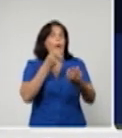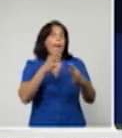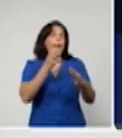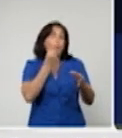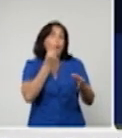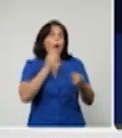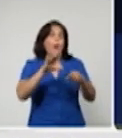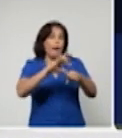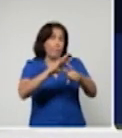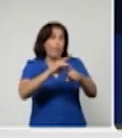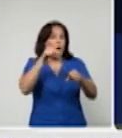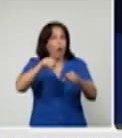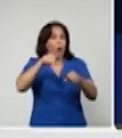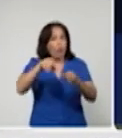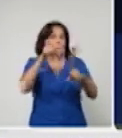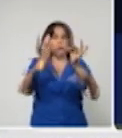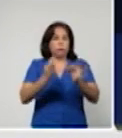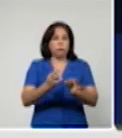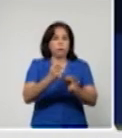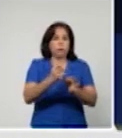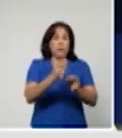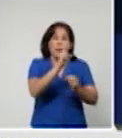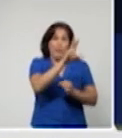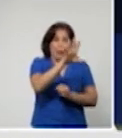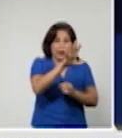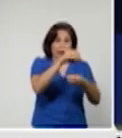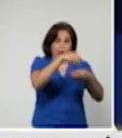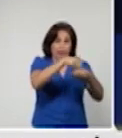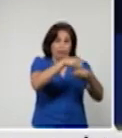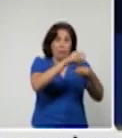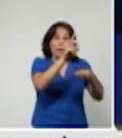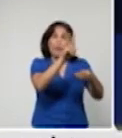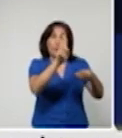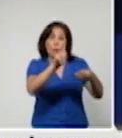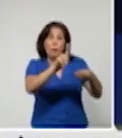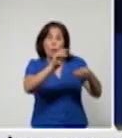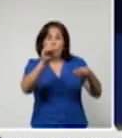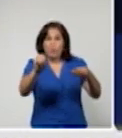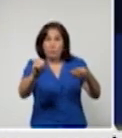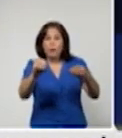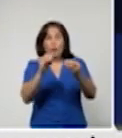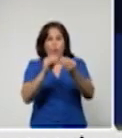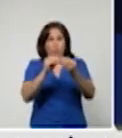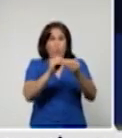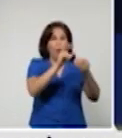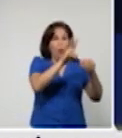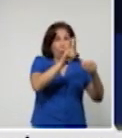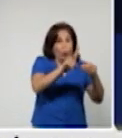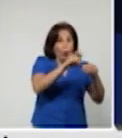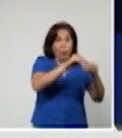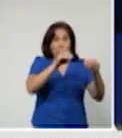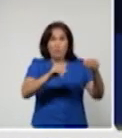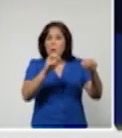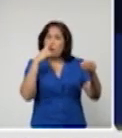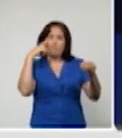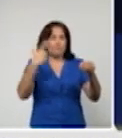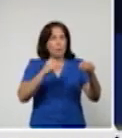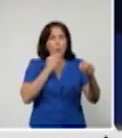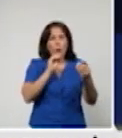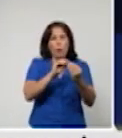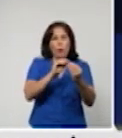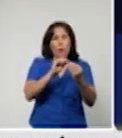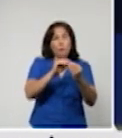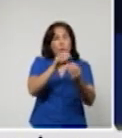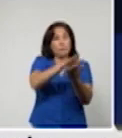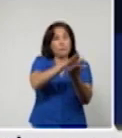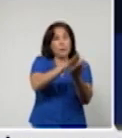the total number of cases where it has not been possible to determine the source of infection in Cuba to